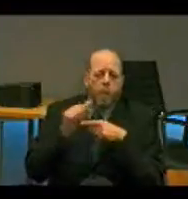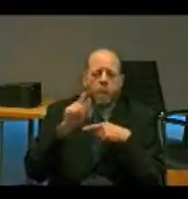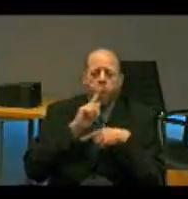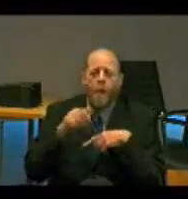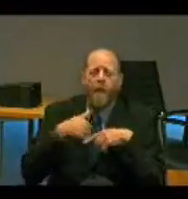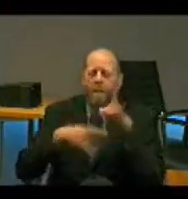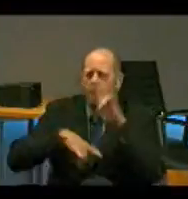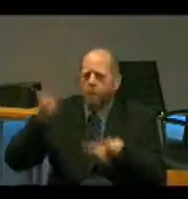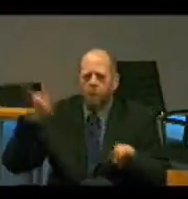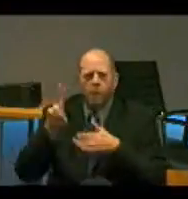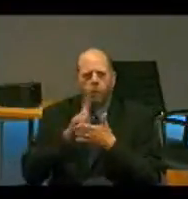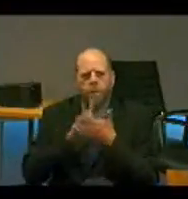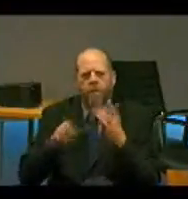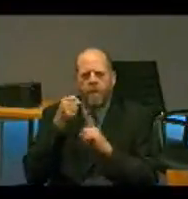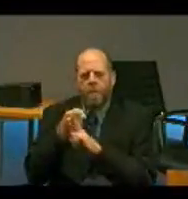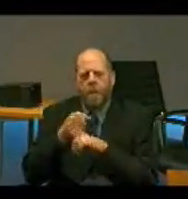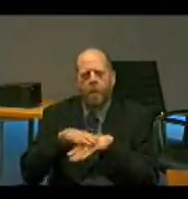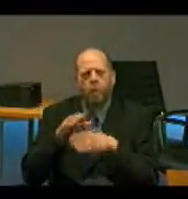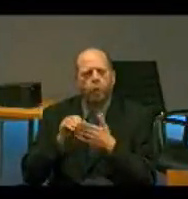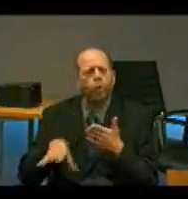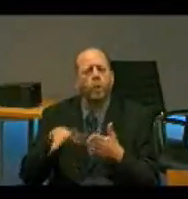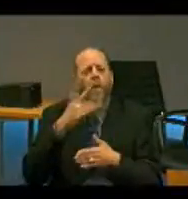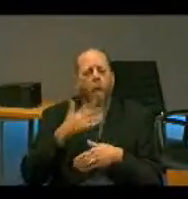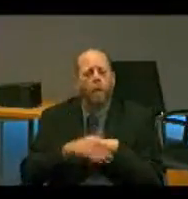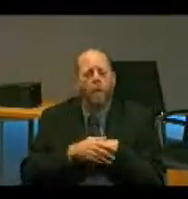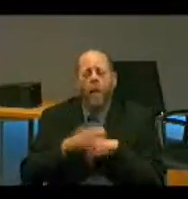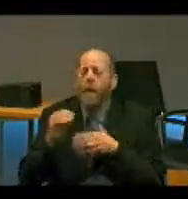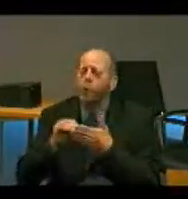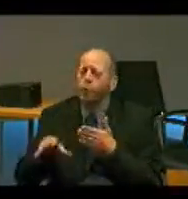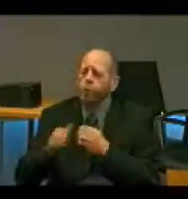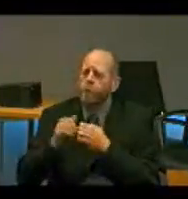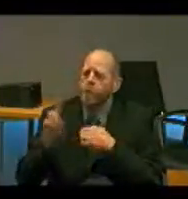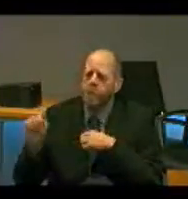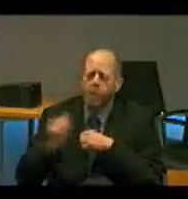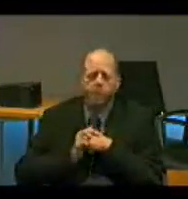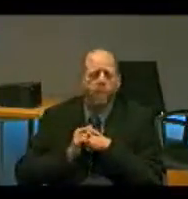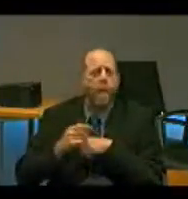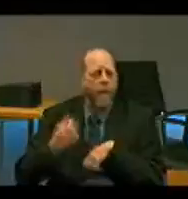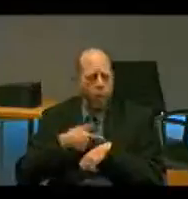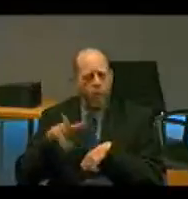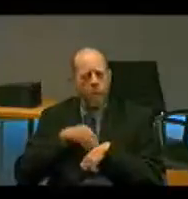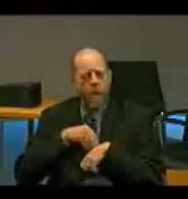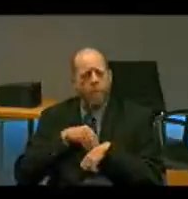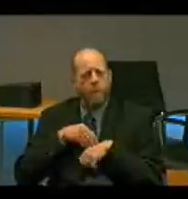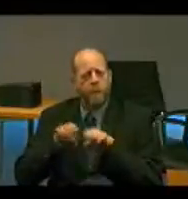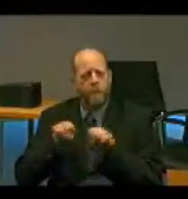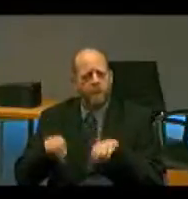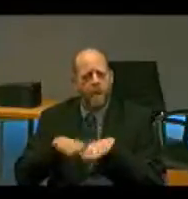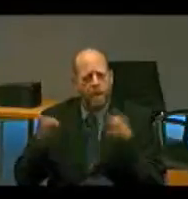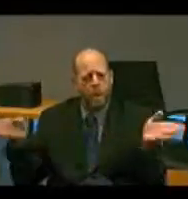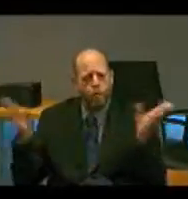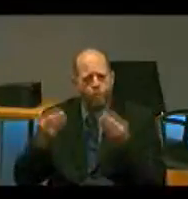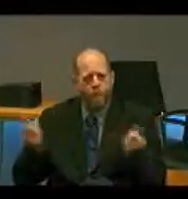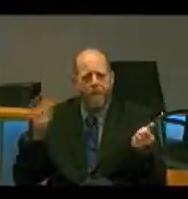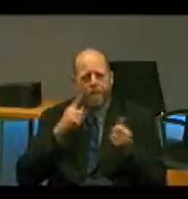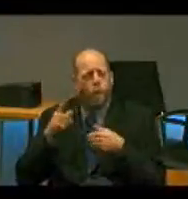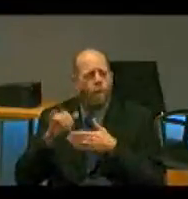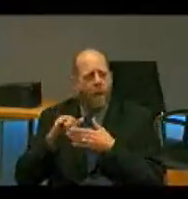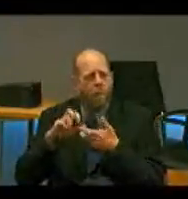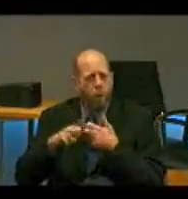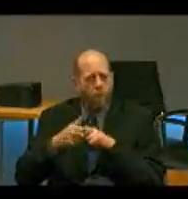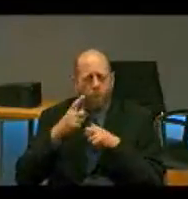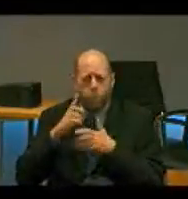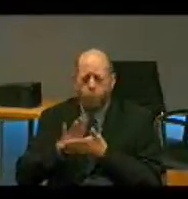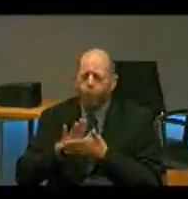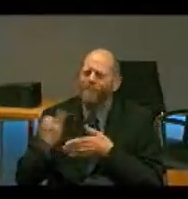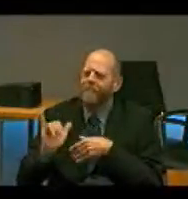disparate discriminatory impact on students of color and students with disabilities. And we adopted systemic remedies for such problems for